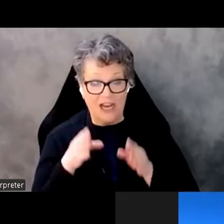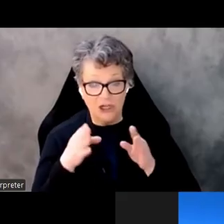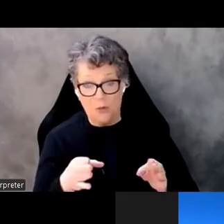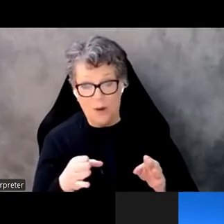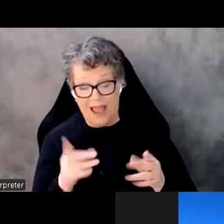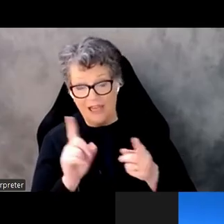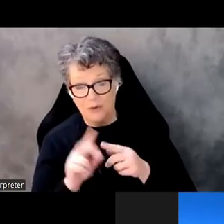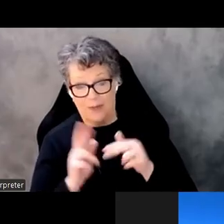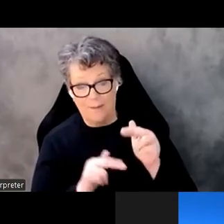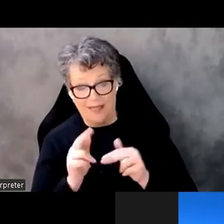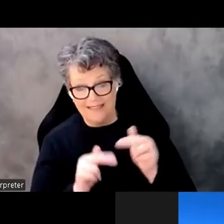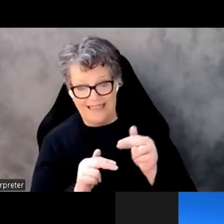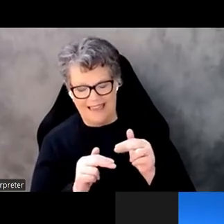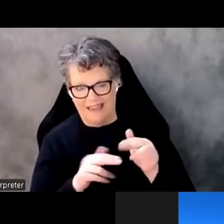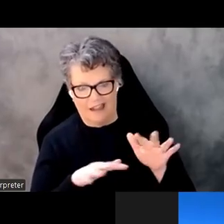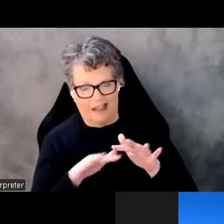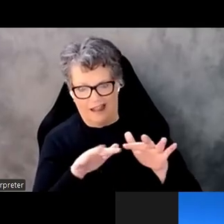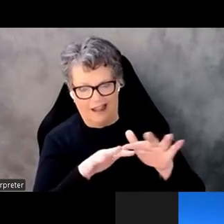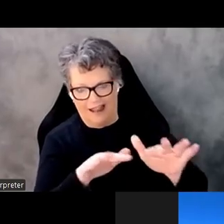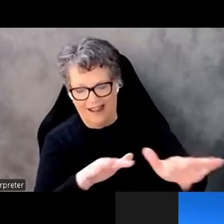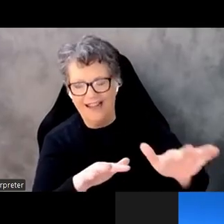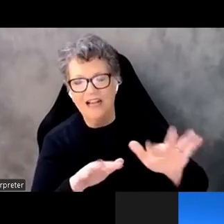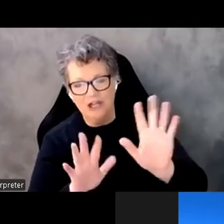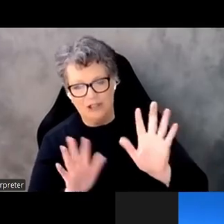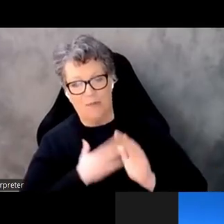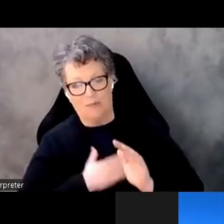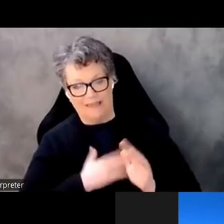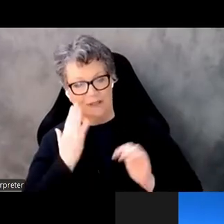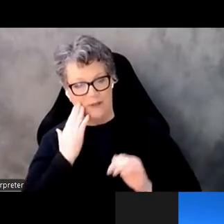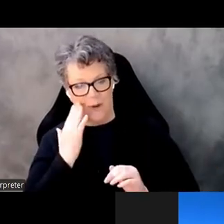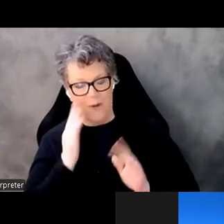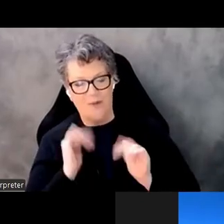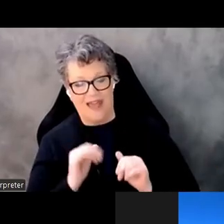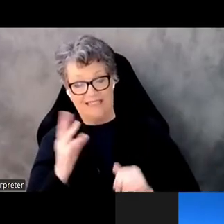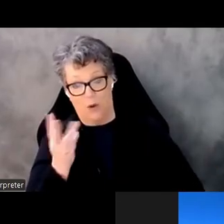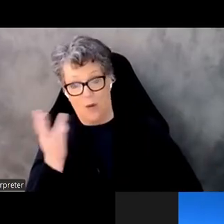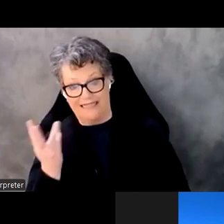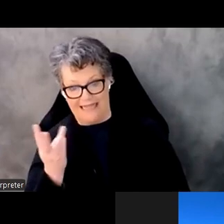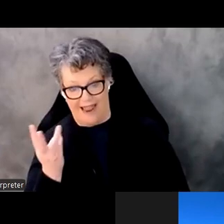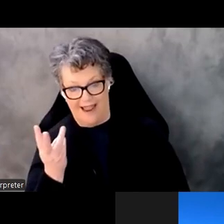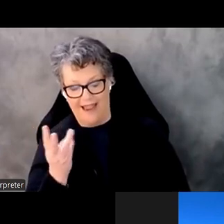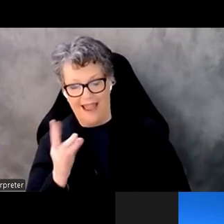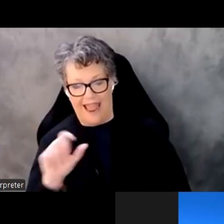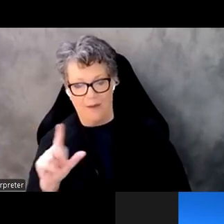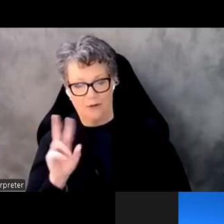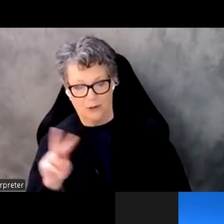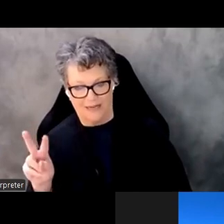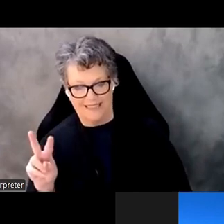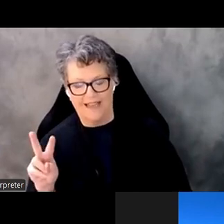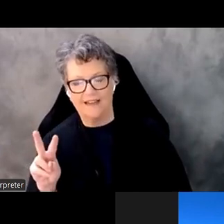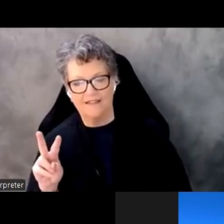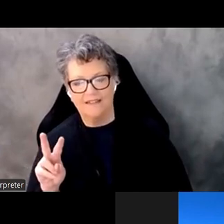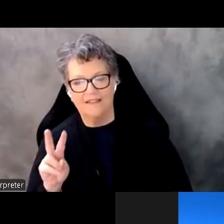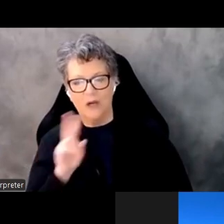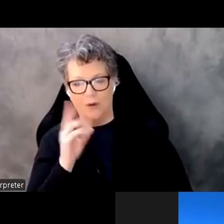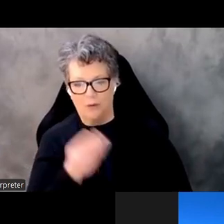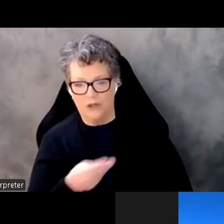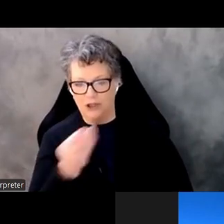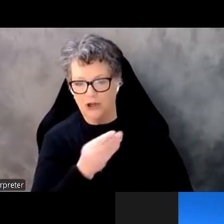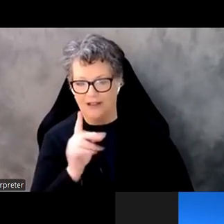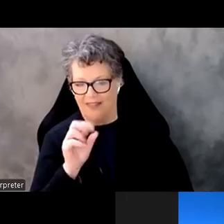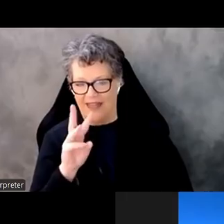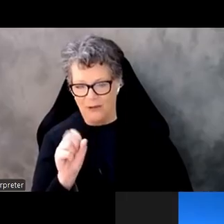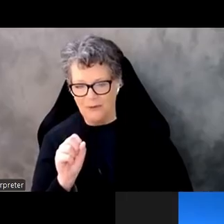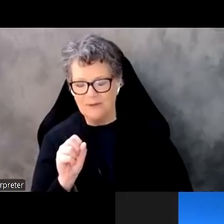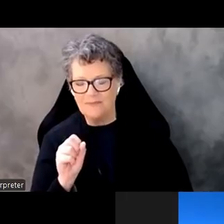the building then. So please do know that that's a Wednesday, April 22nd. We'll certainly circulate that news out, but